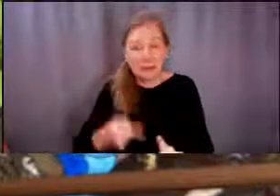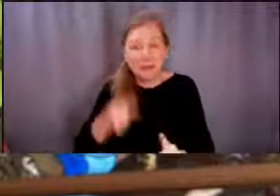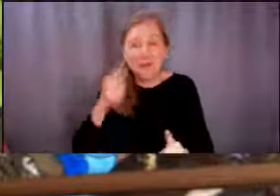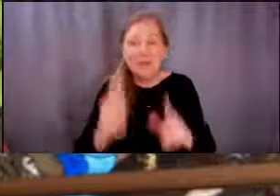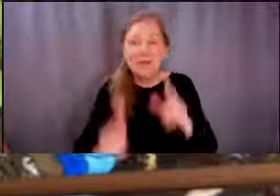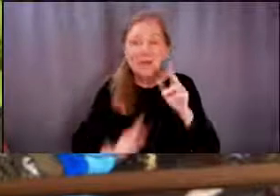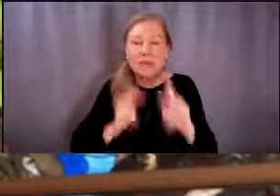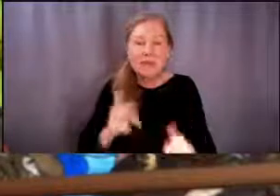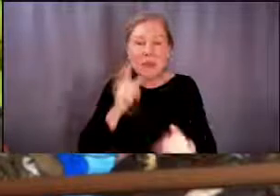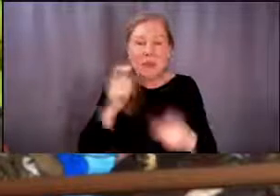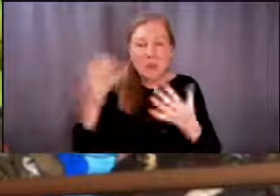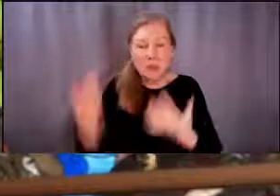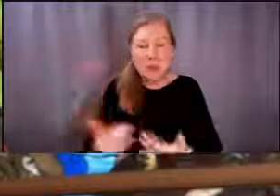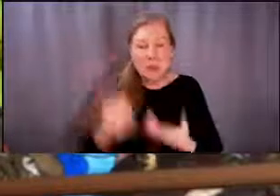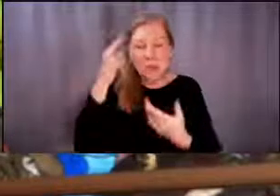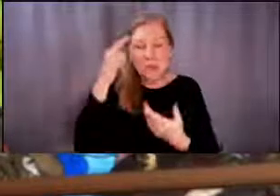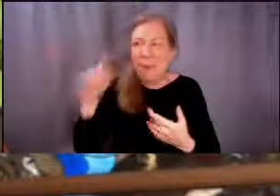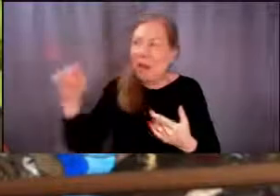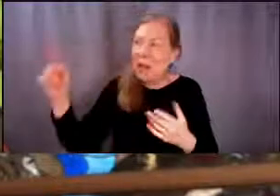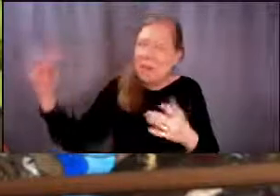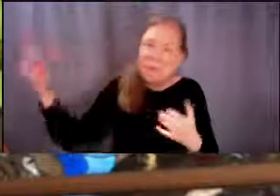wait for him.